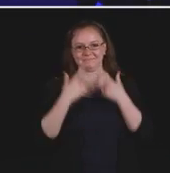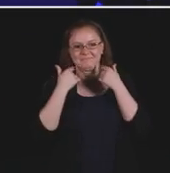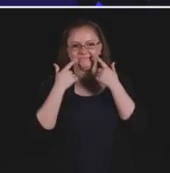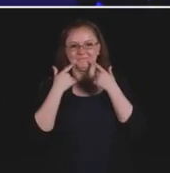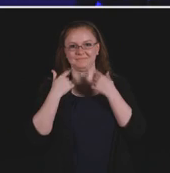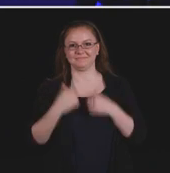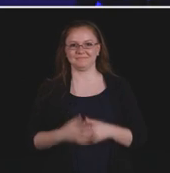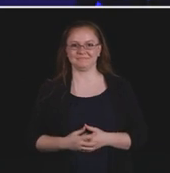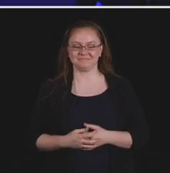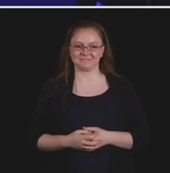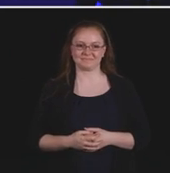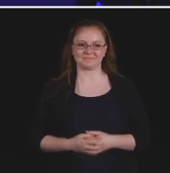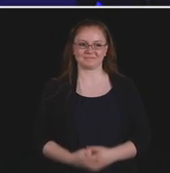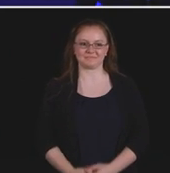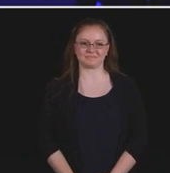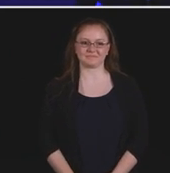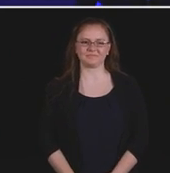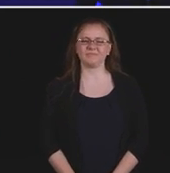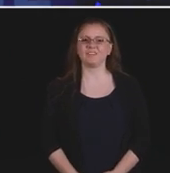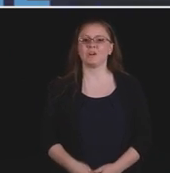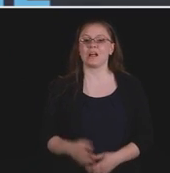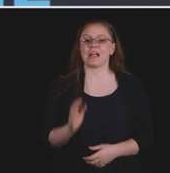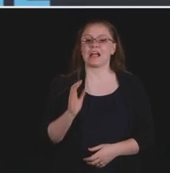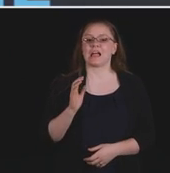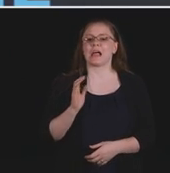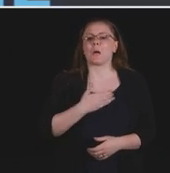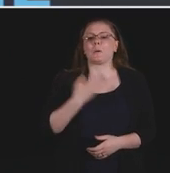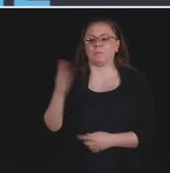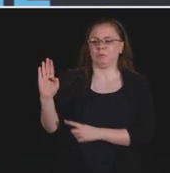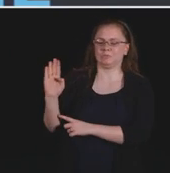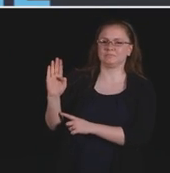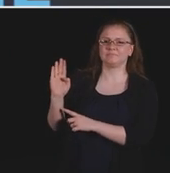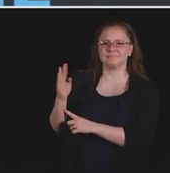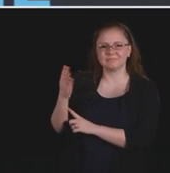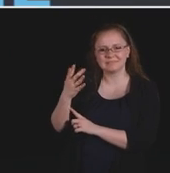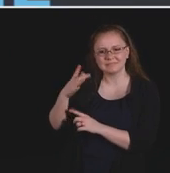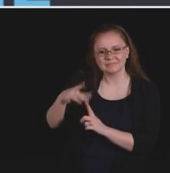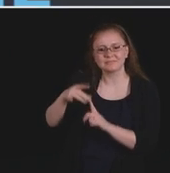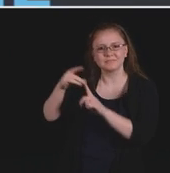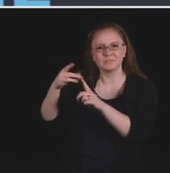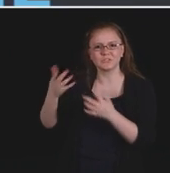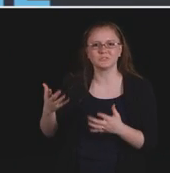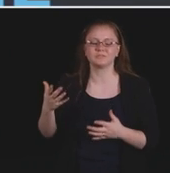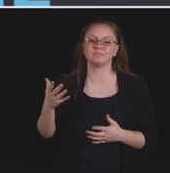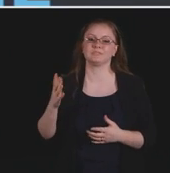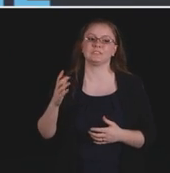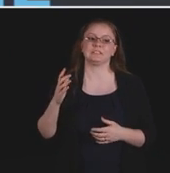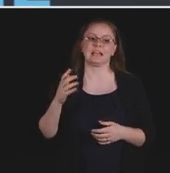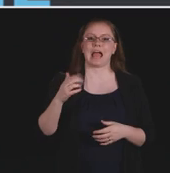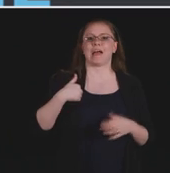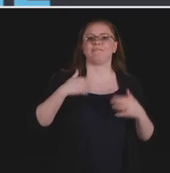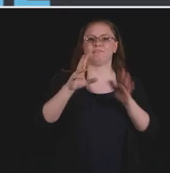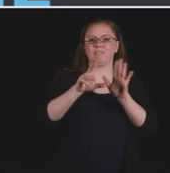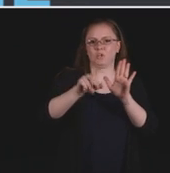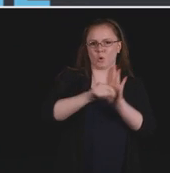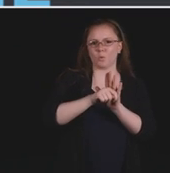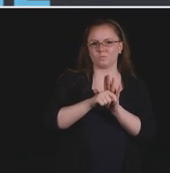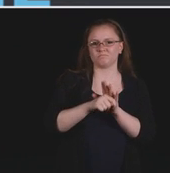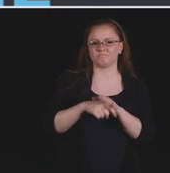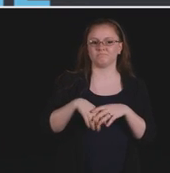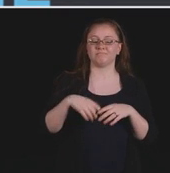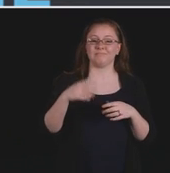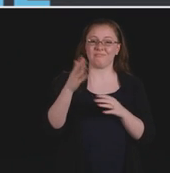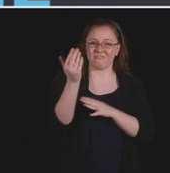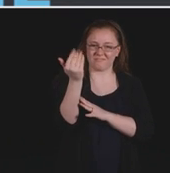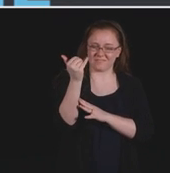So why the blue? Okay, there is a video in social media, which is seen by 15 million people about our